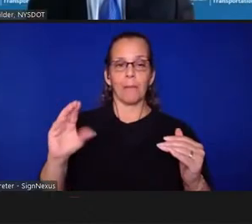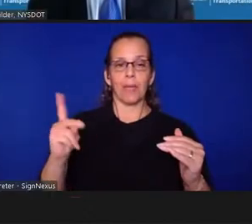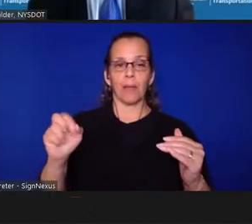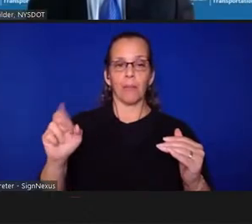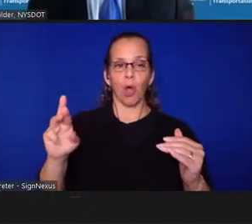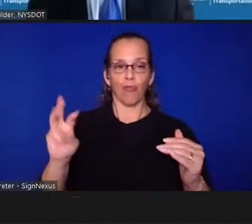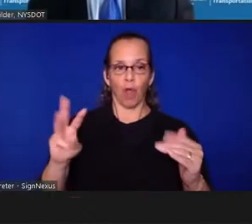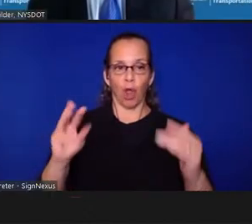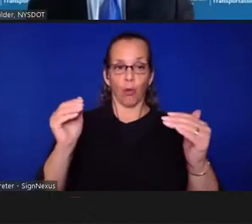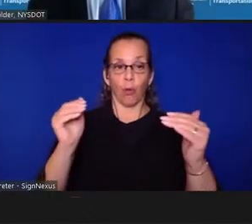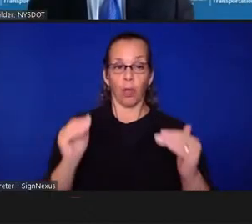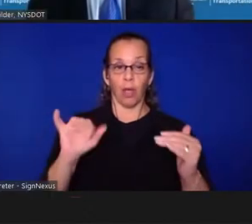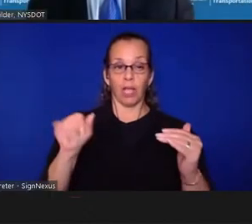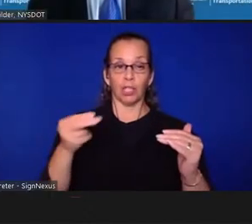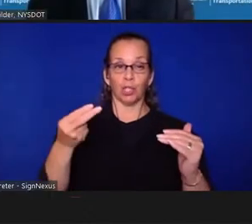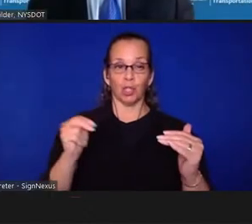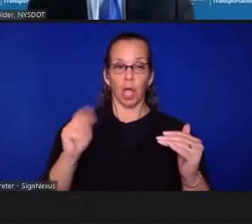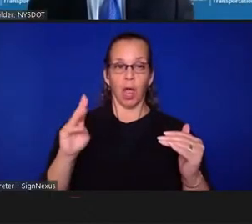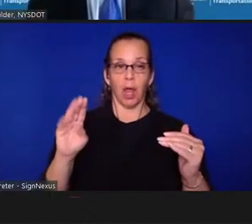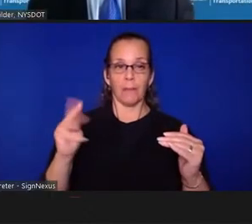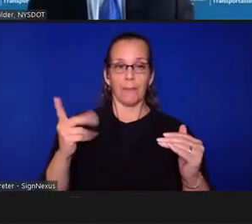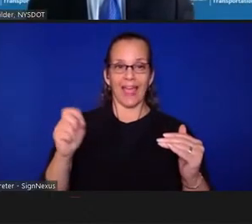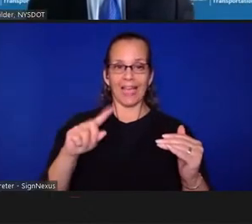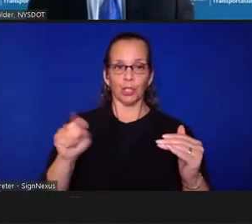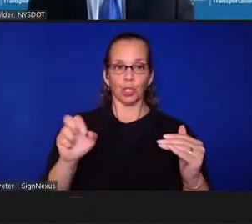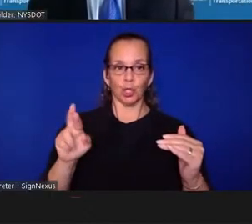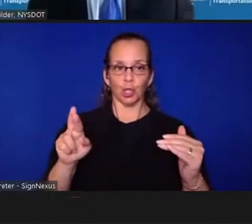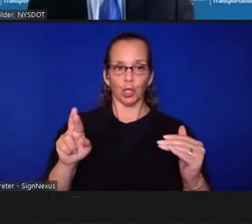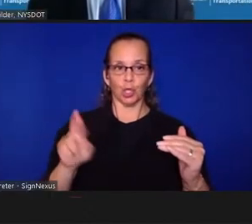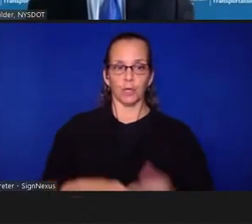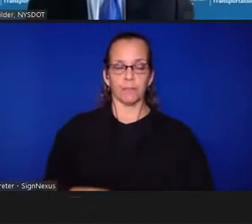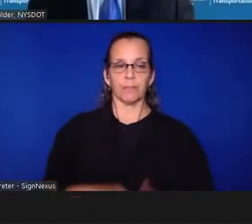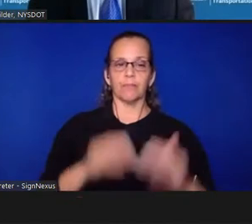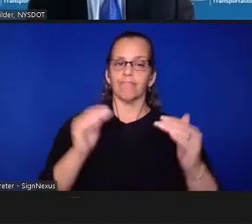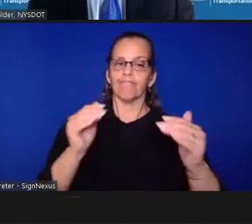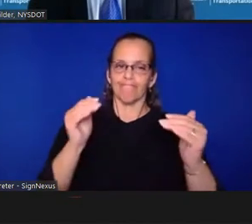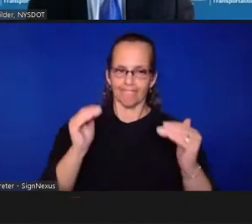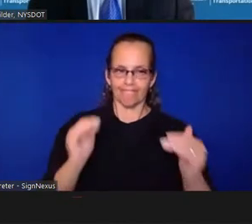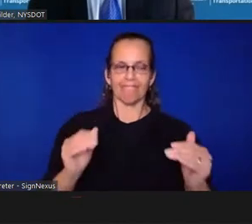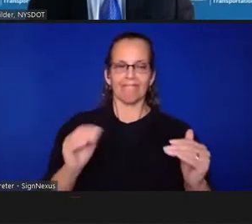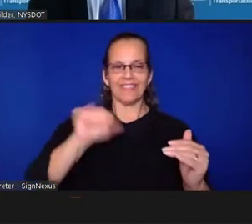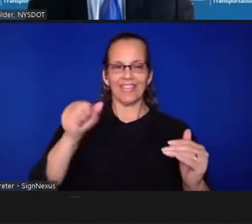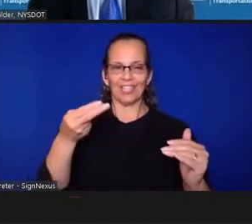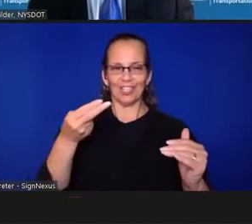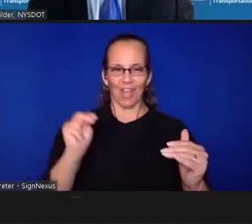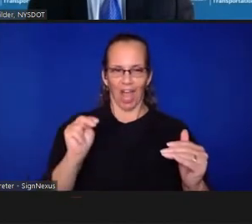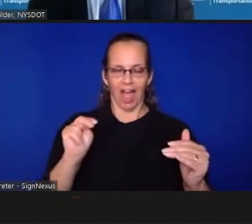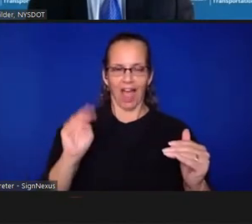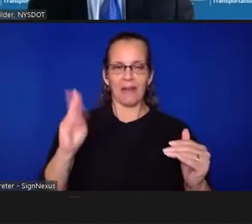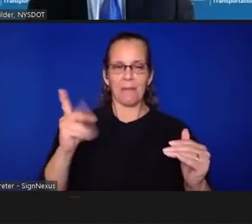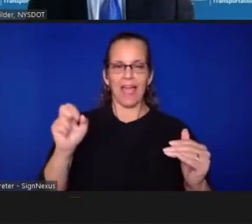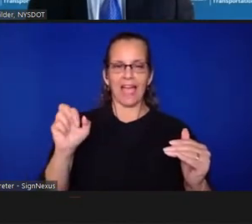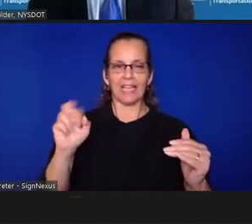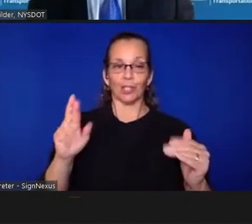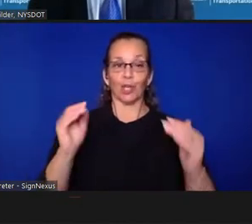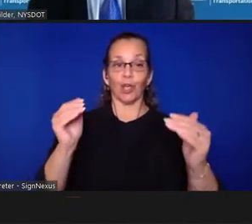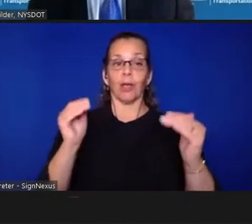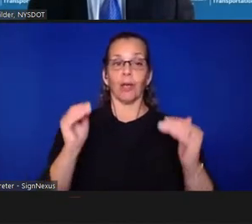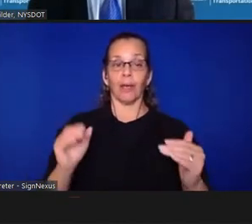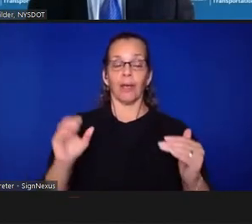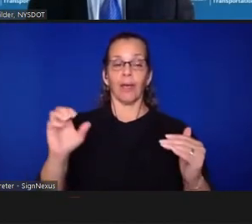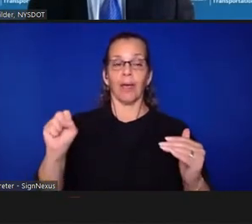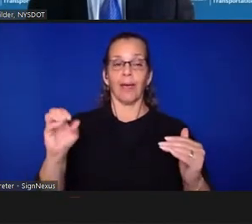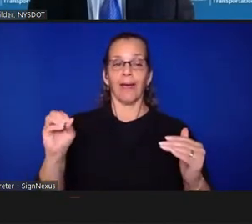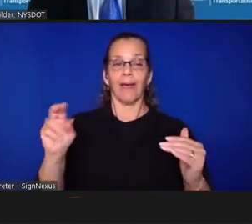followed by John bandzer our next speaker is John banser followed by sonal